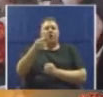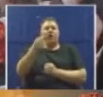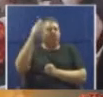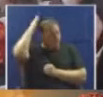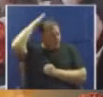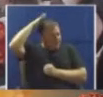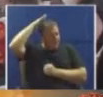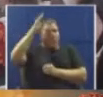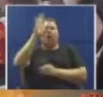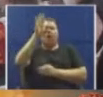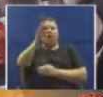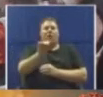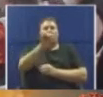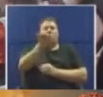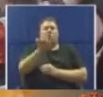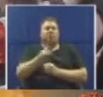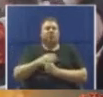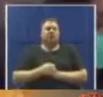you, Honorable Speaker.